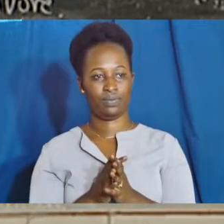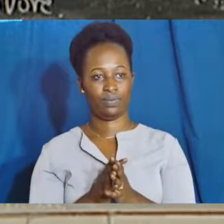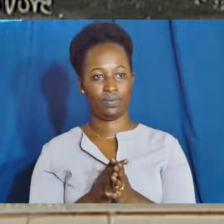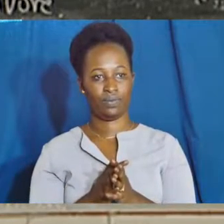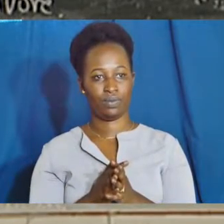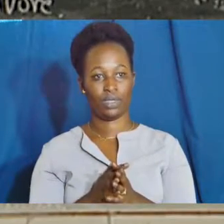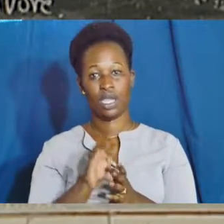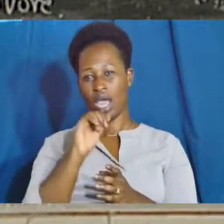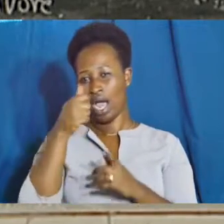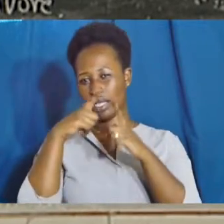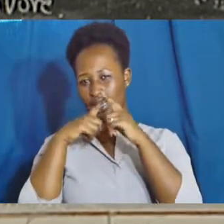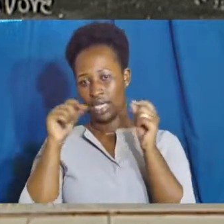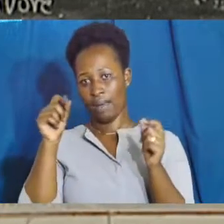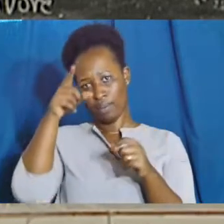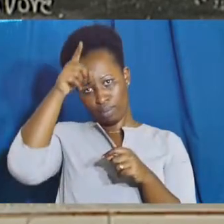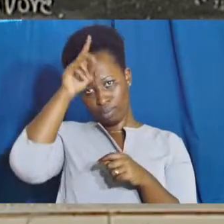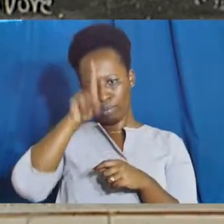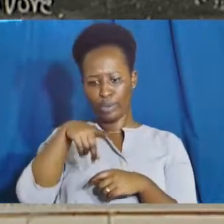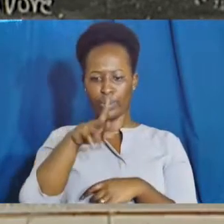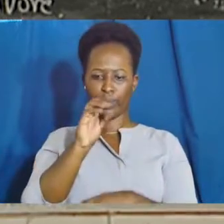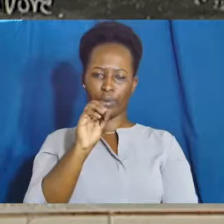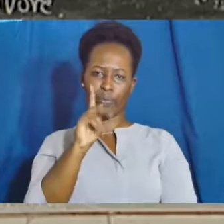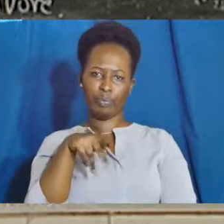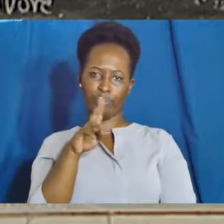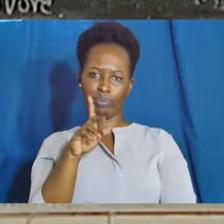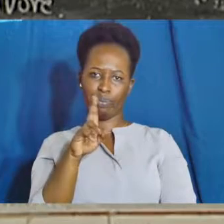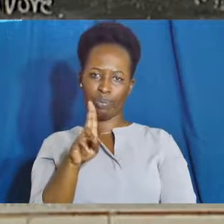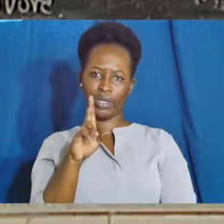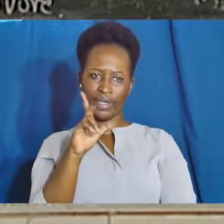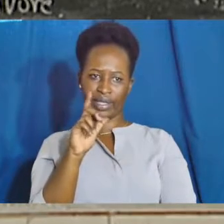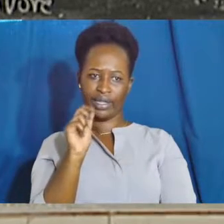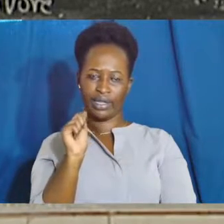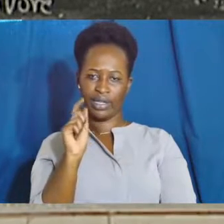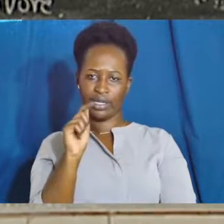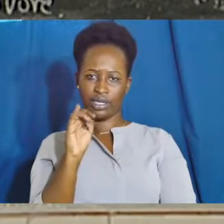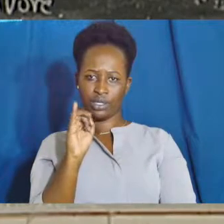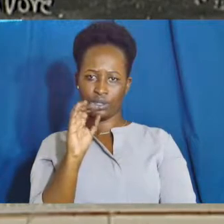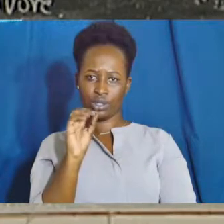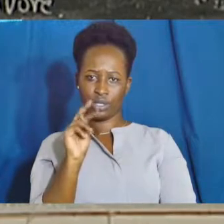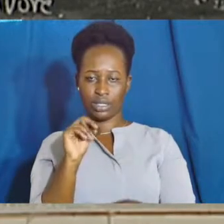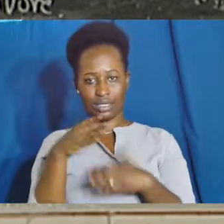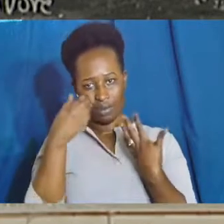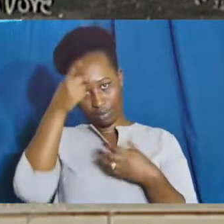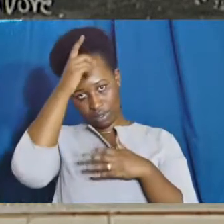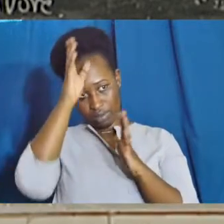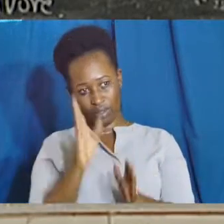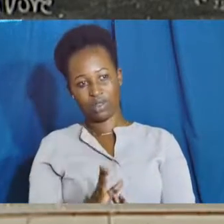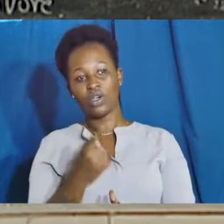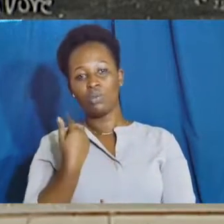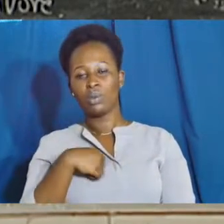What does the term population mean? When we say population, we